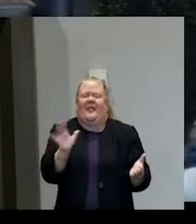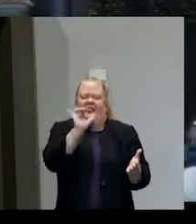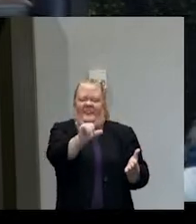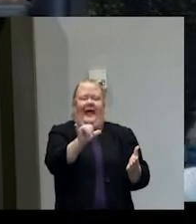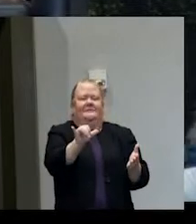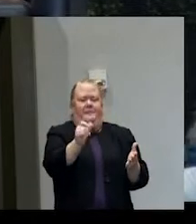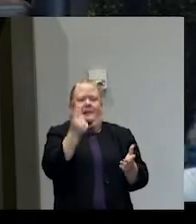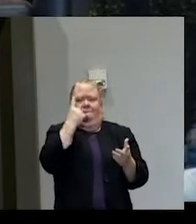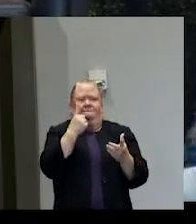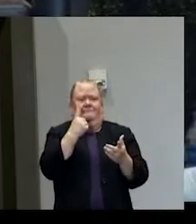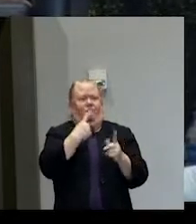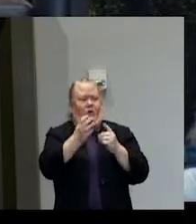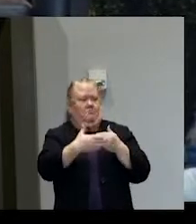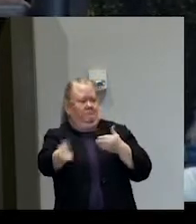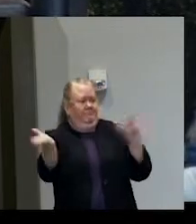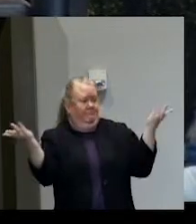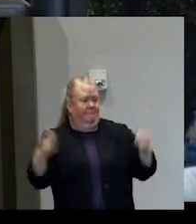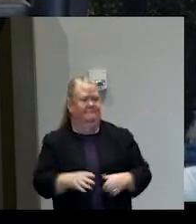on it.